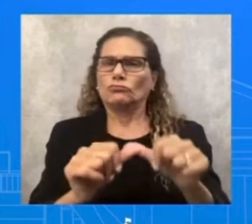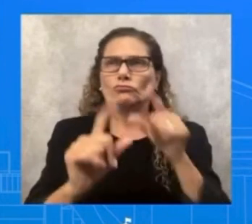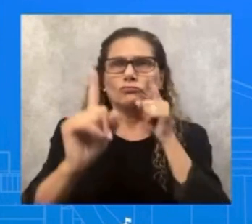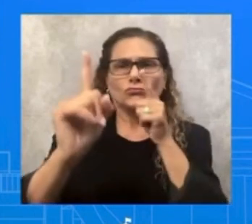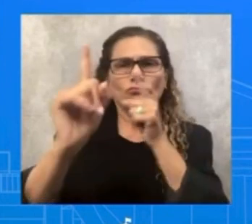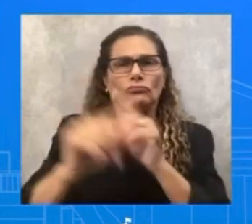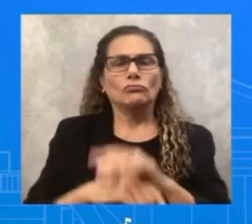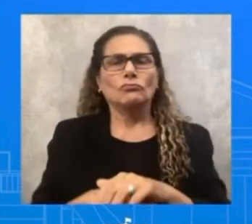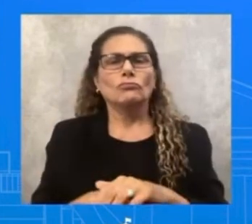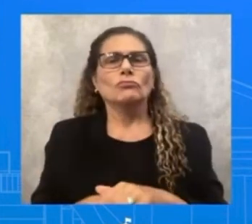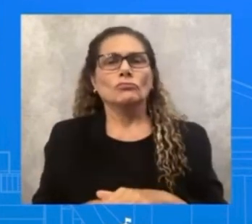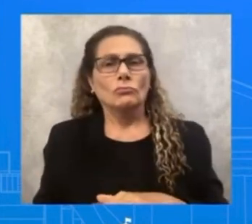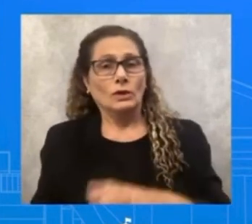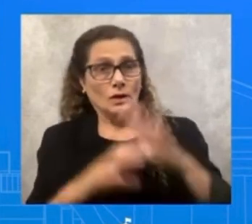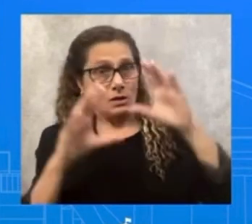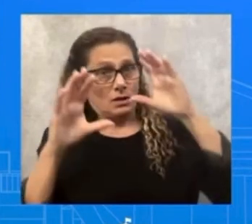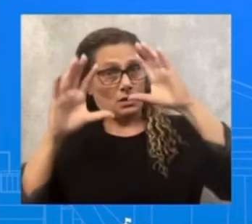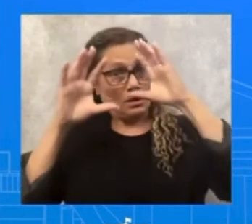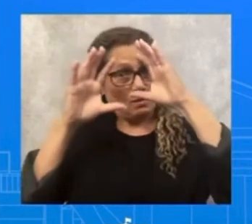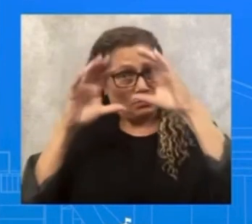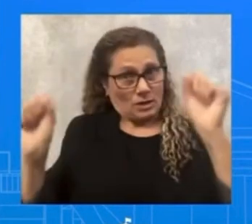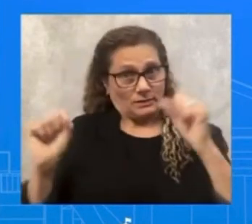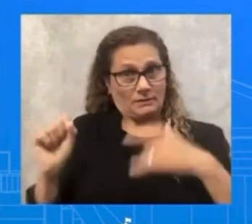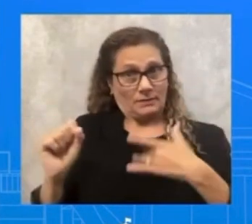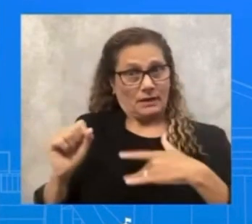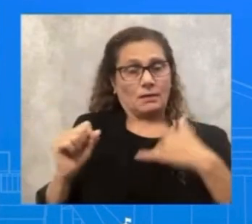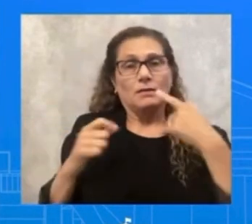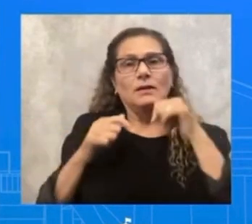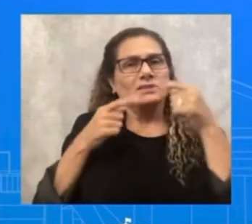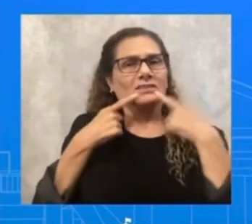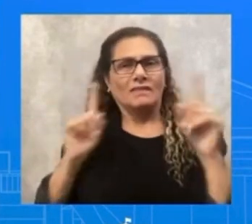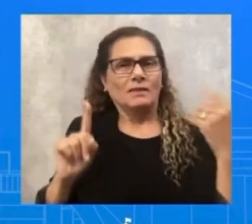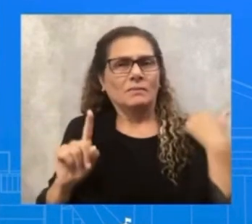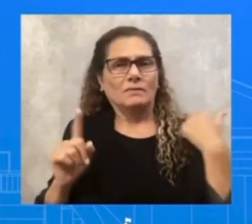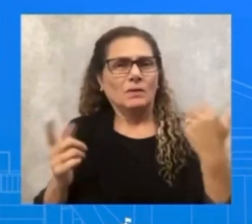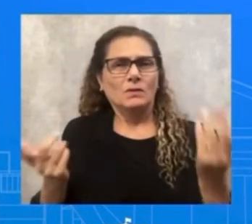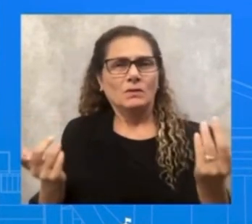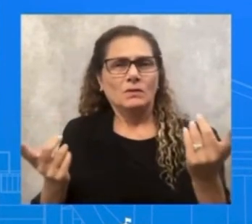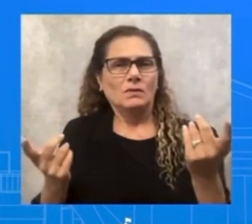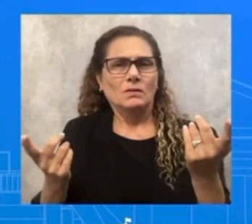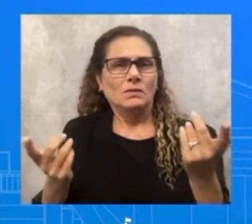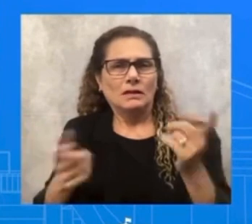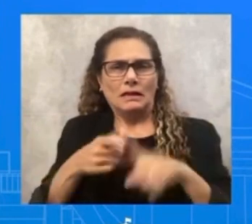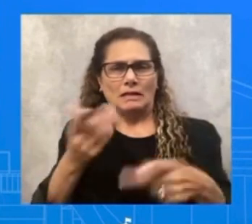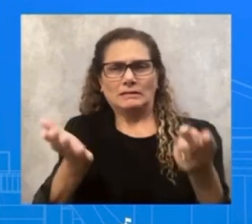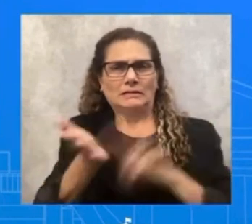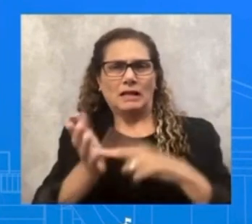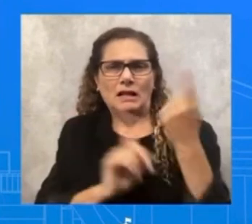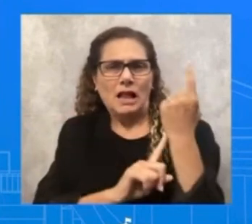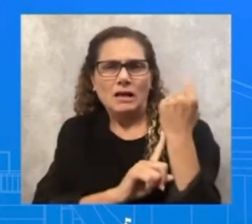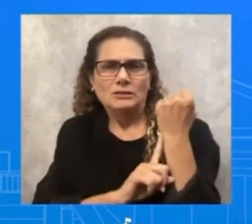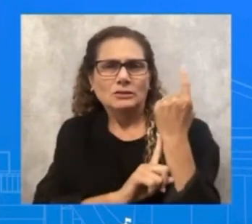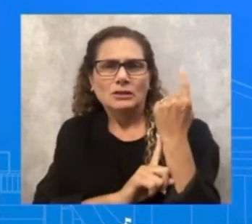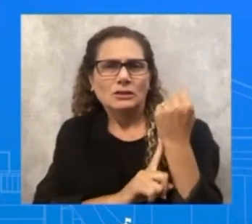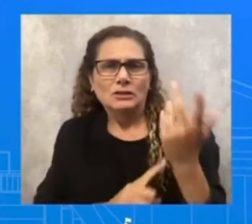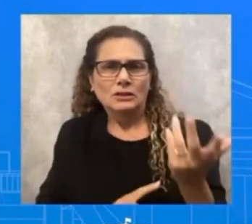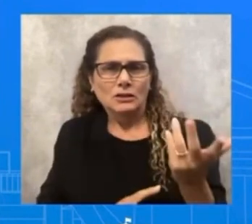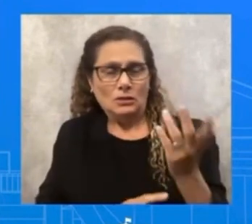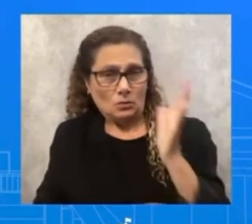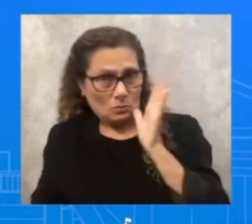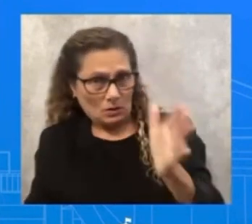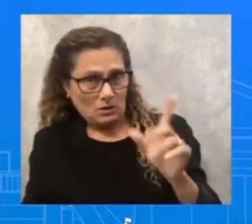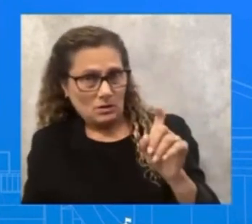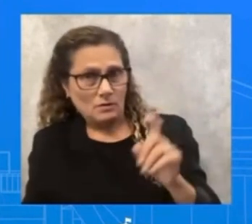differently now, since it was unsuccessful in kind of getting it across the finish line a year ago? When the Inflation Reduction Act passed, the president